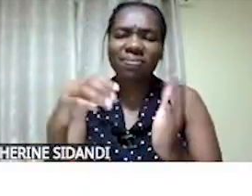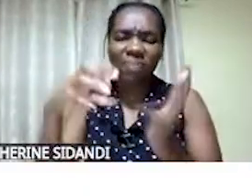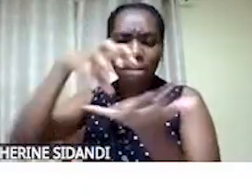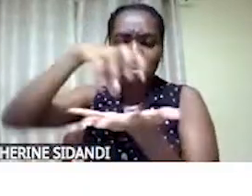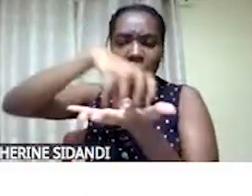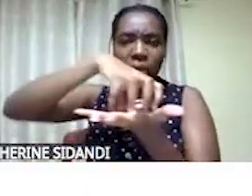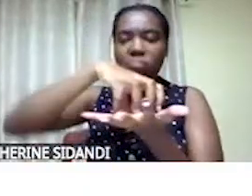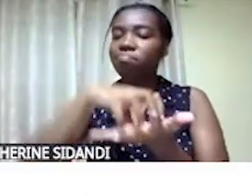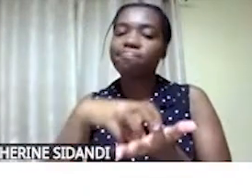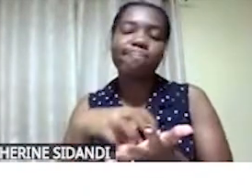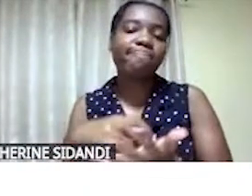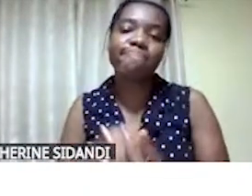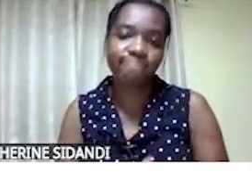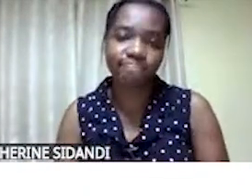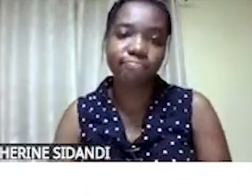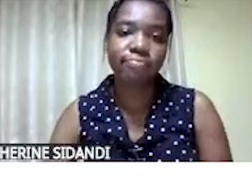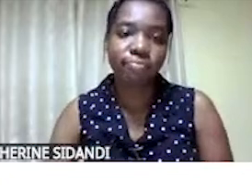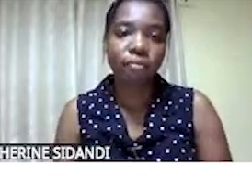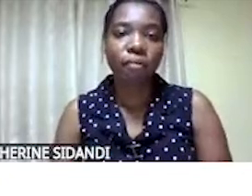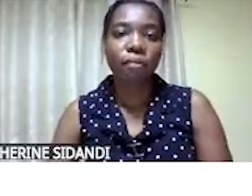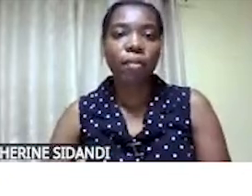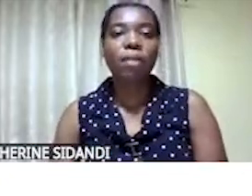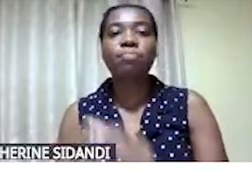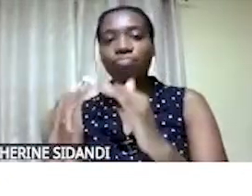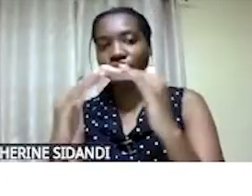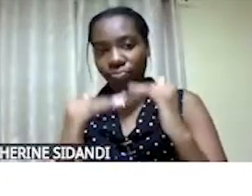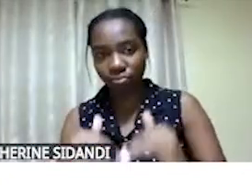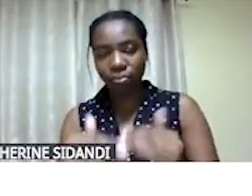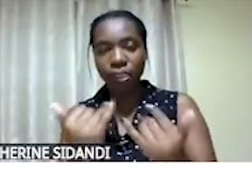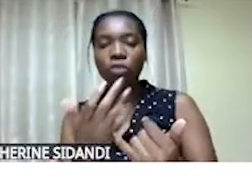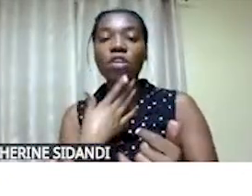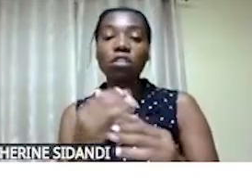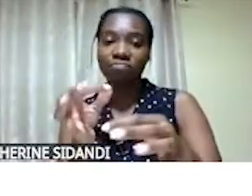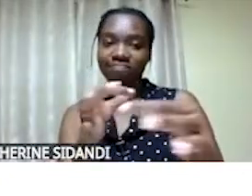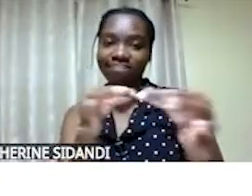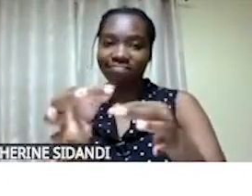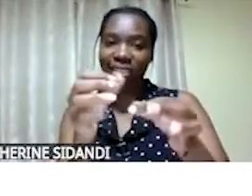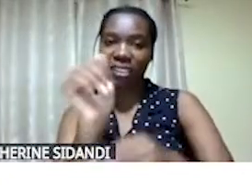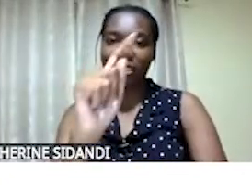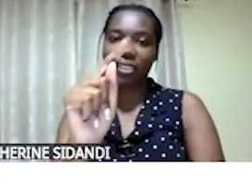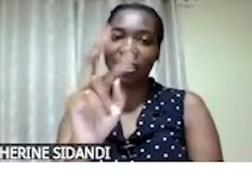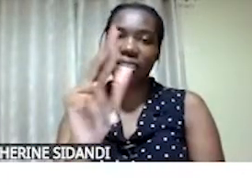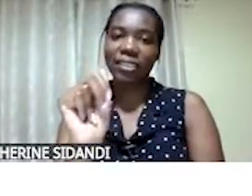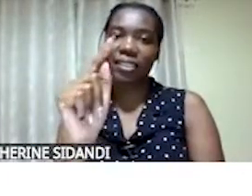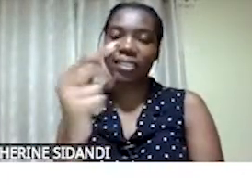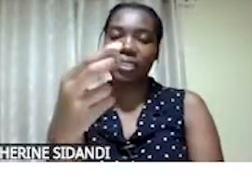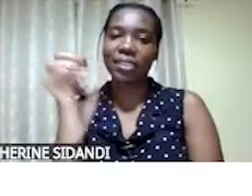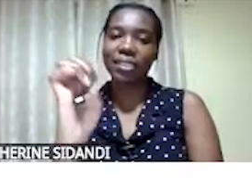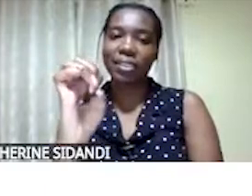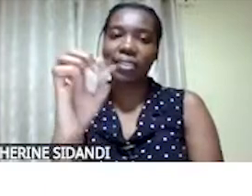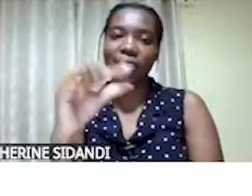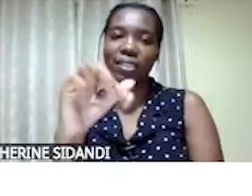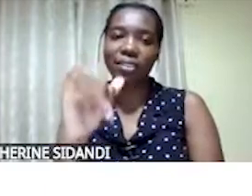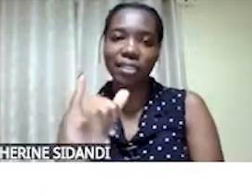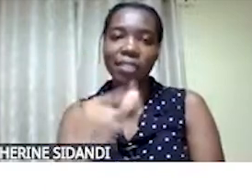great. Let's define strategy. What is strategy? As you can see, we are saying it's a guide of the current state